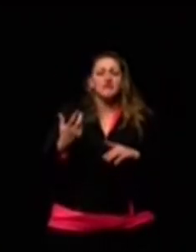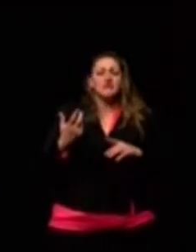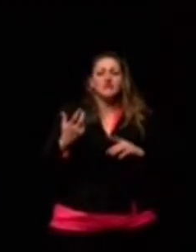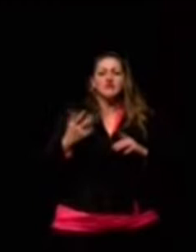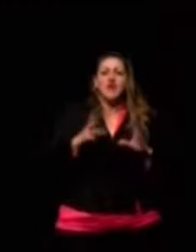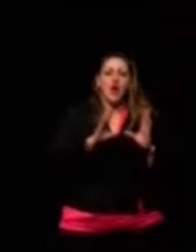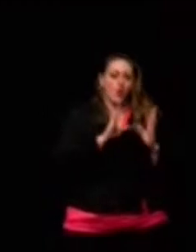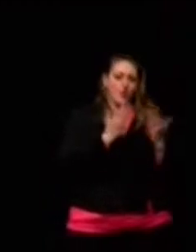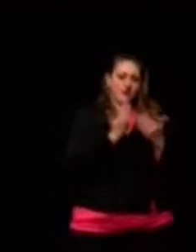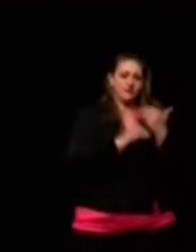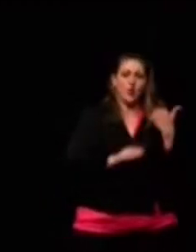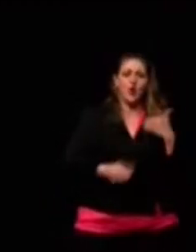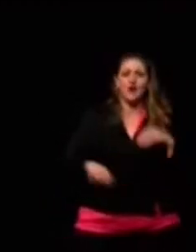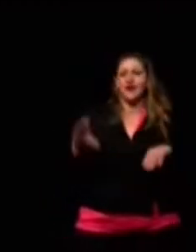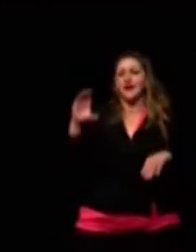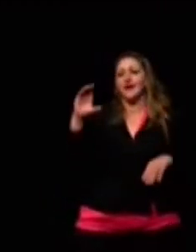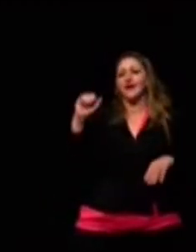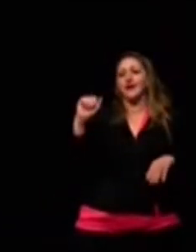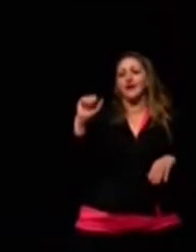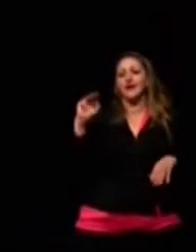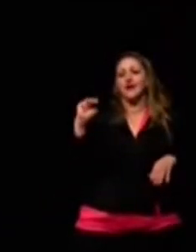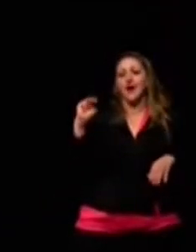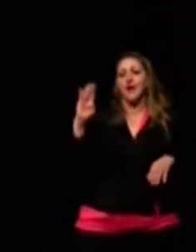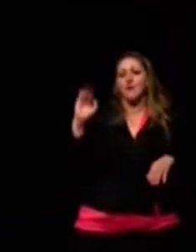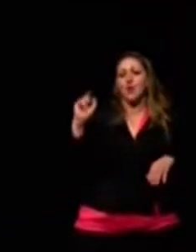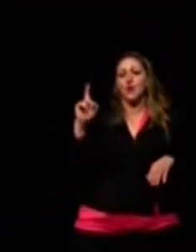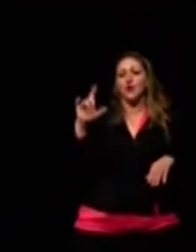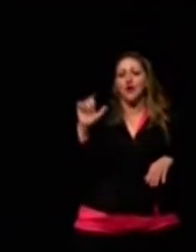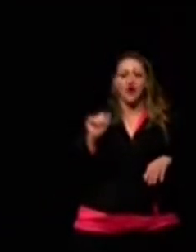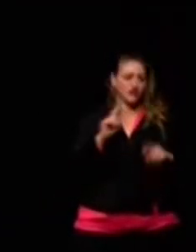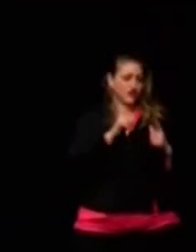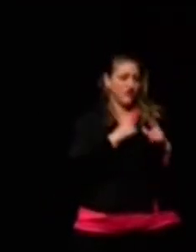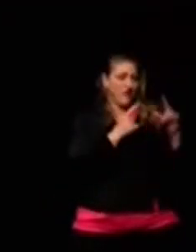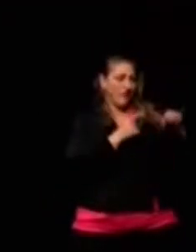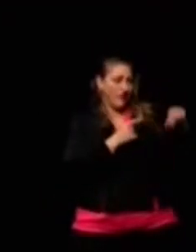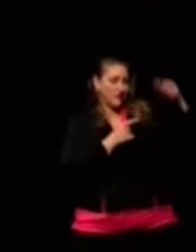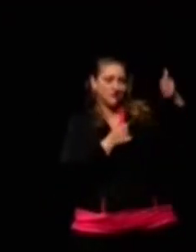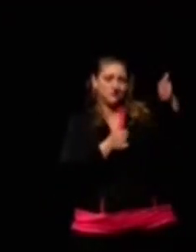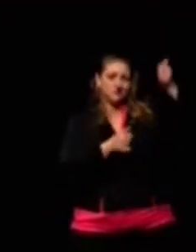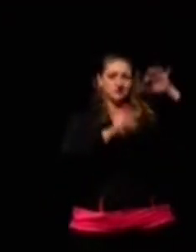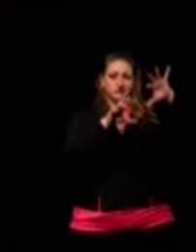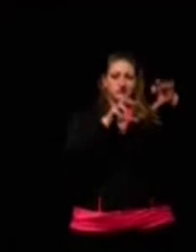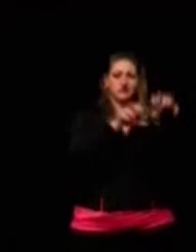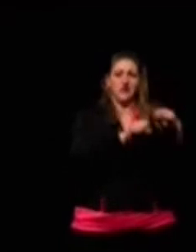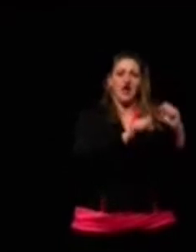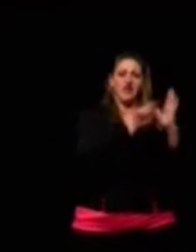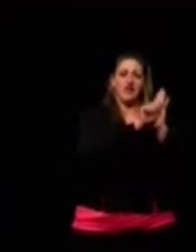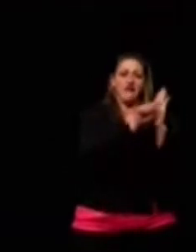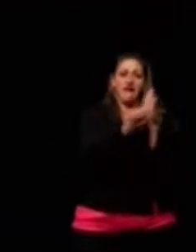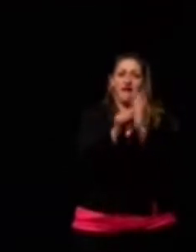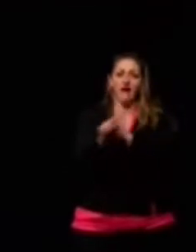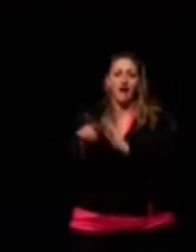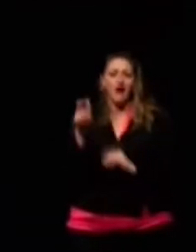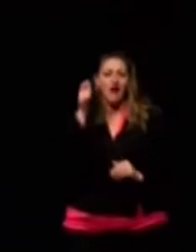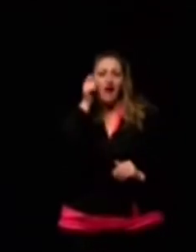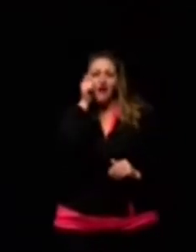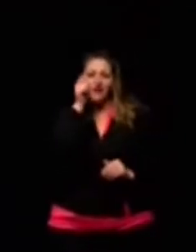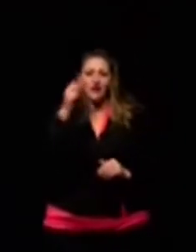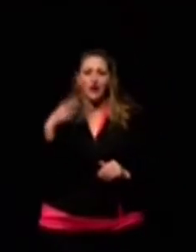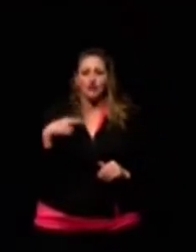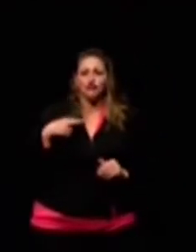in Cambodia. Just months before the Khmer Rouge seized power, it began the systematic persecution of ethnic and